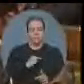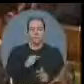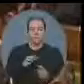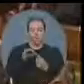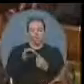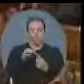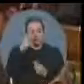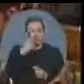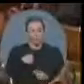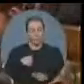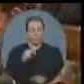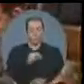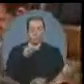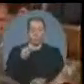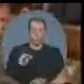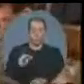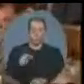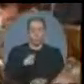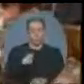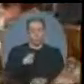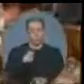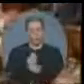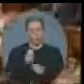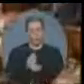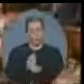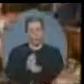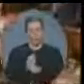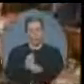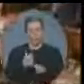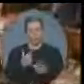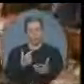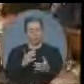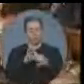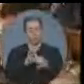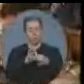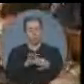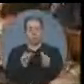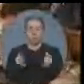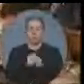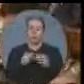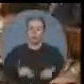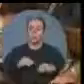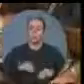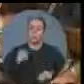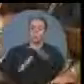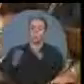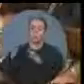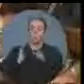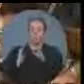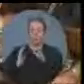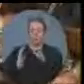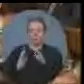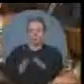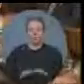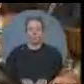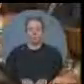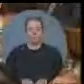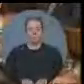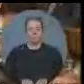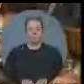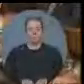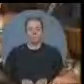for this question, it's a priority. I'm working very closely with the minister responsible for